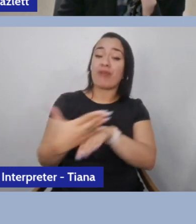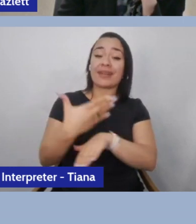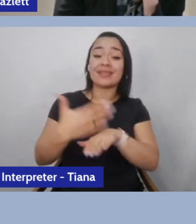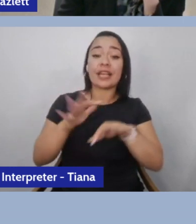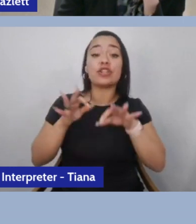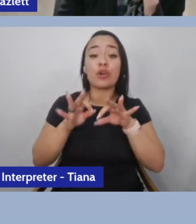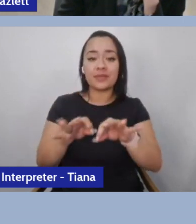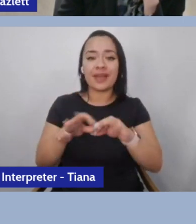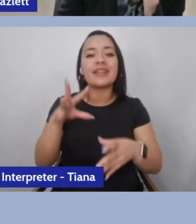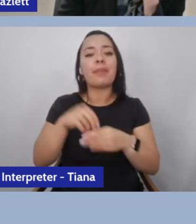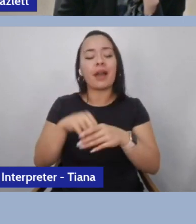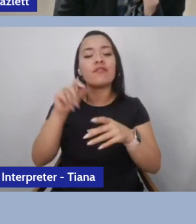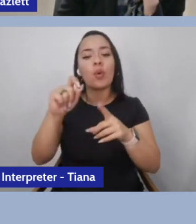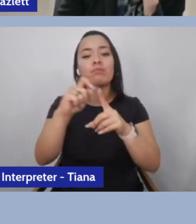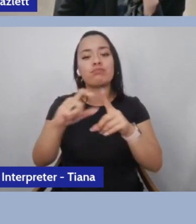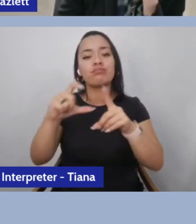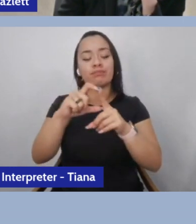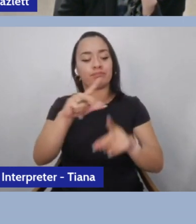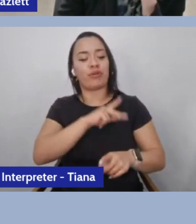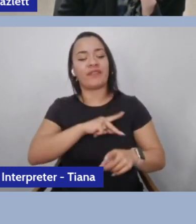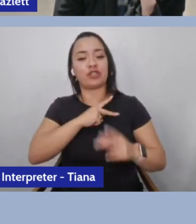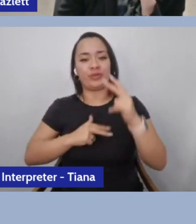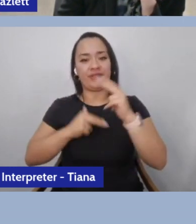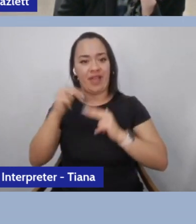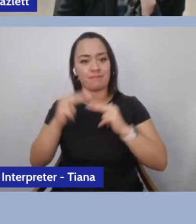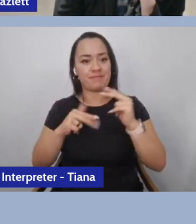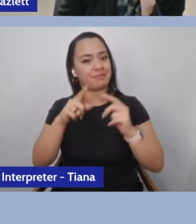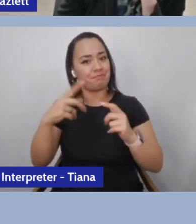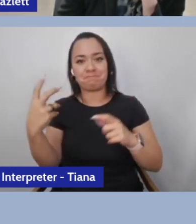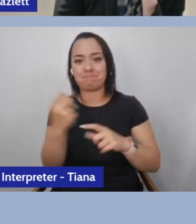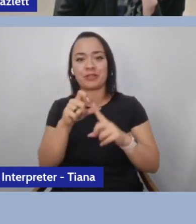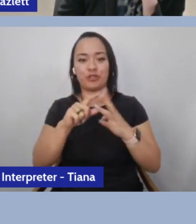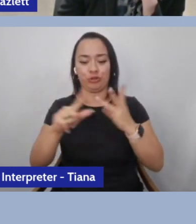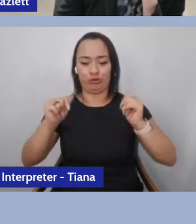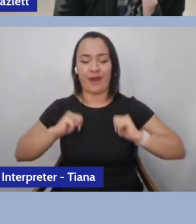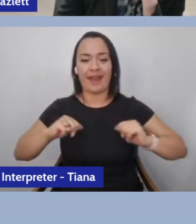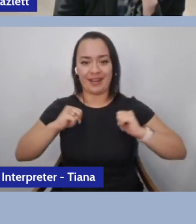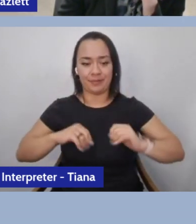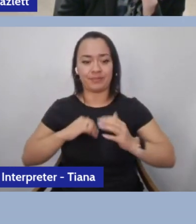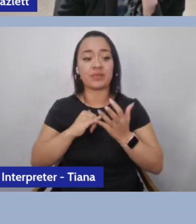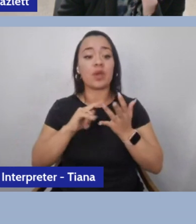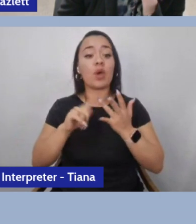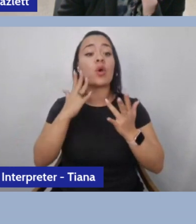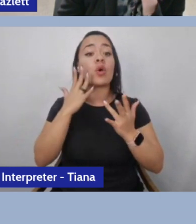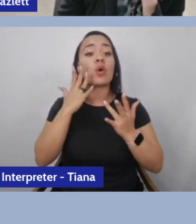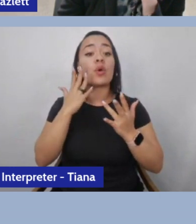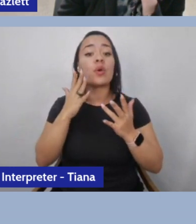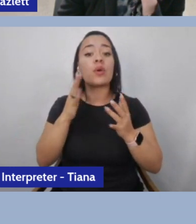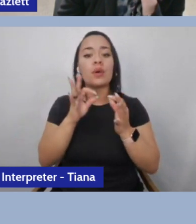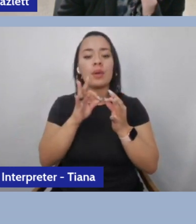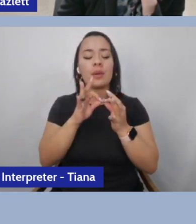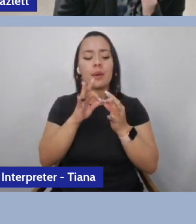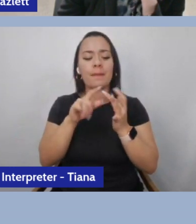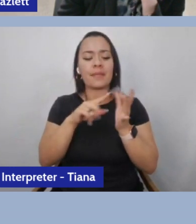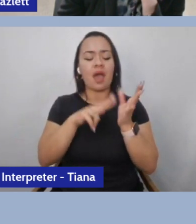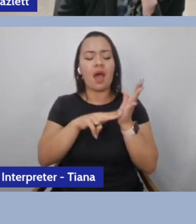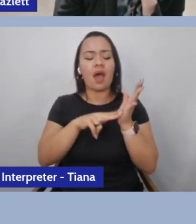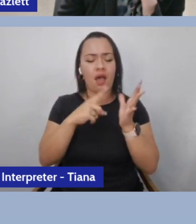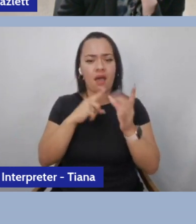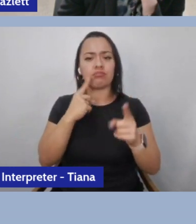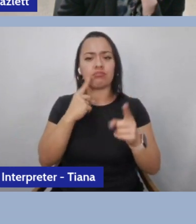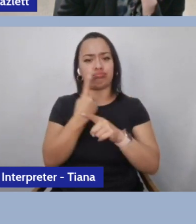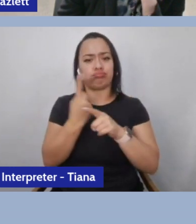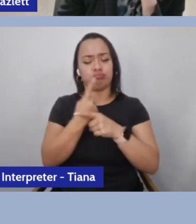we were approaching the design of the training, and Bianca has talked about a number of the elements, and I'll go through some of them, but I'll